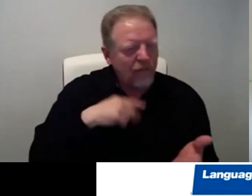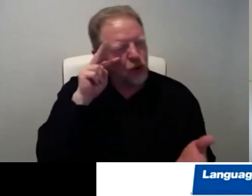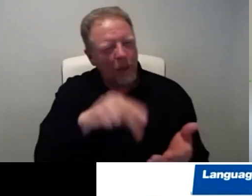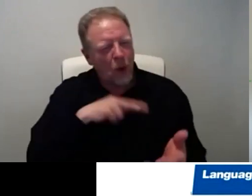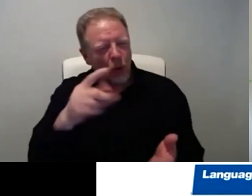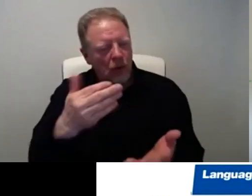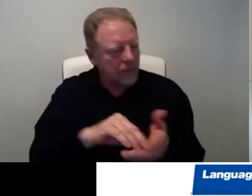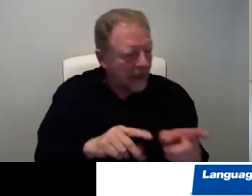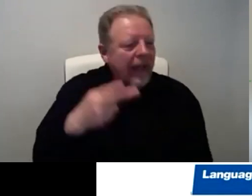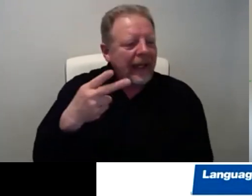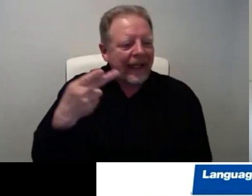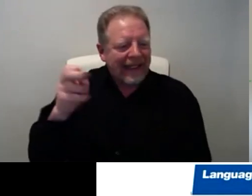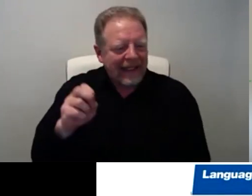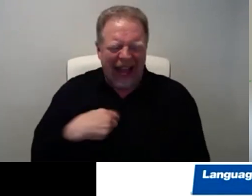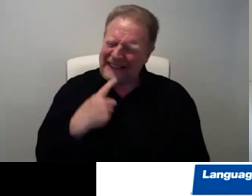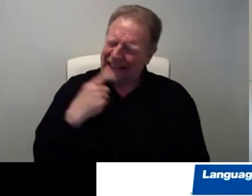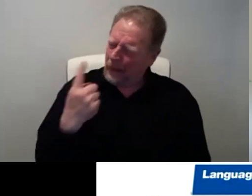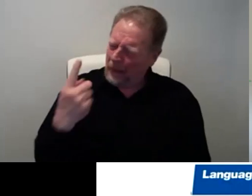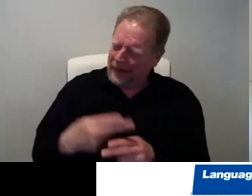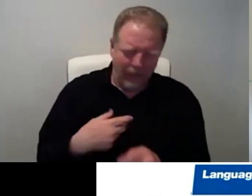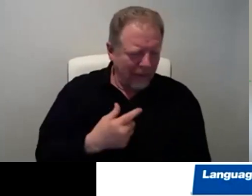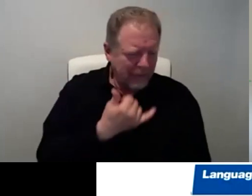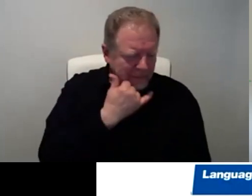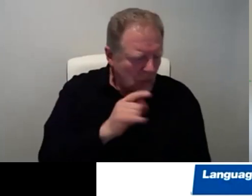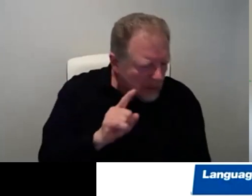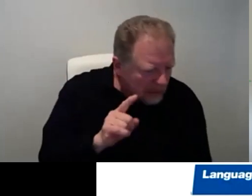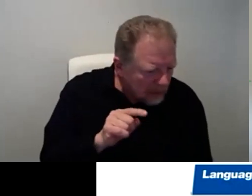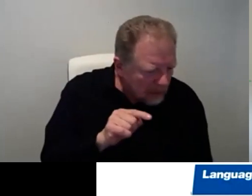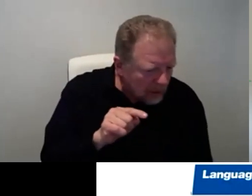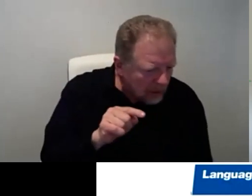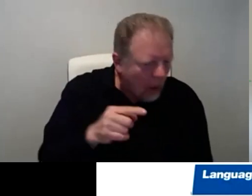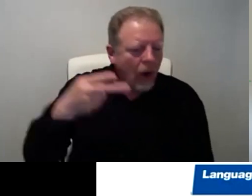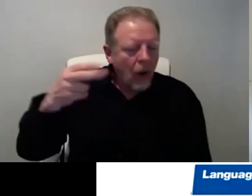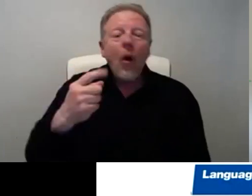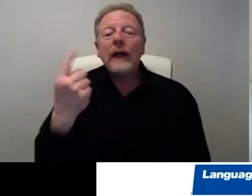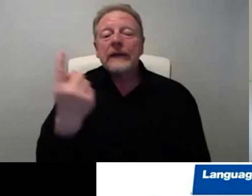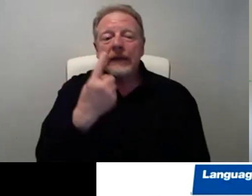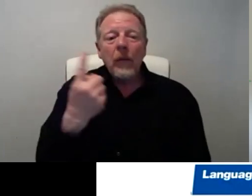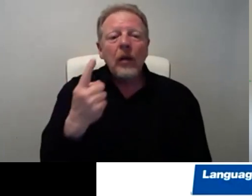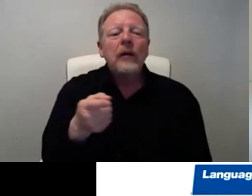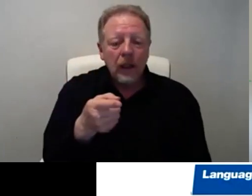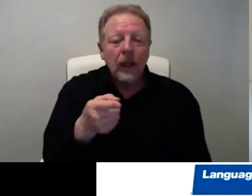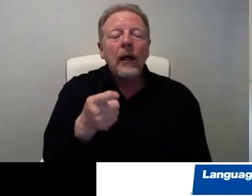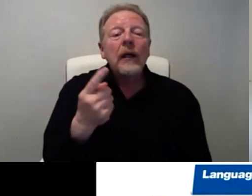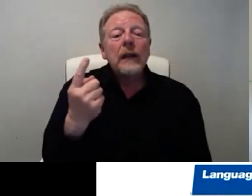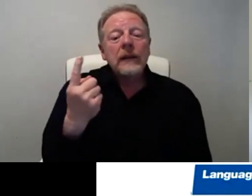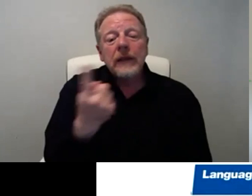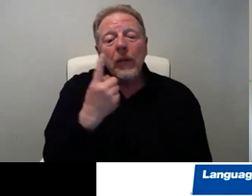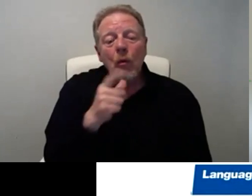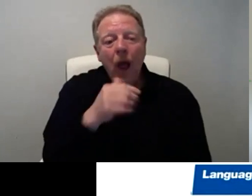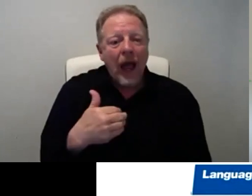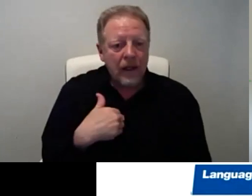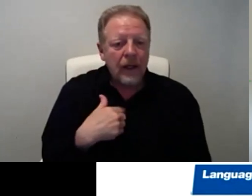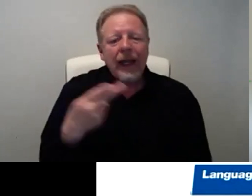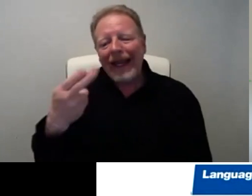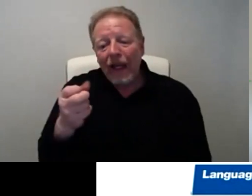notes. It was he, but I said someone or anyone because it's not, he wrote someone the book who has quite a a while ago. Mm-hmm.